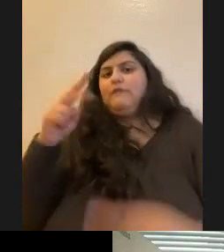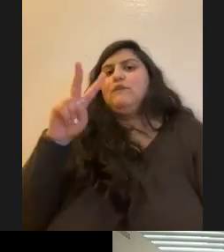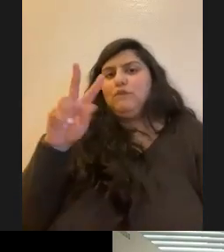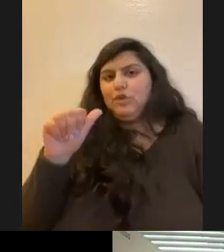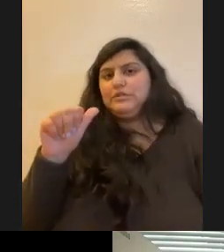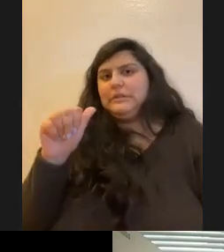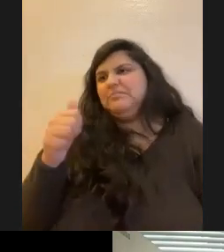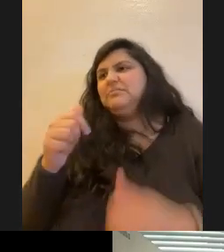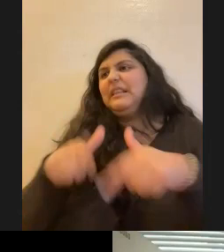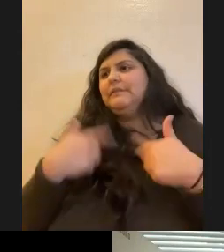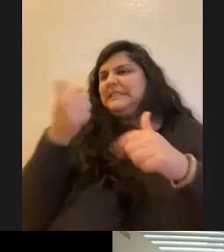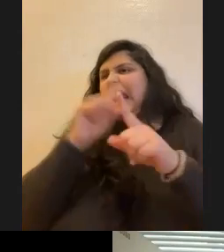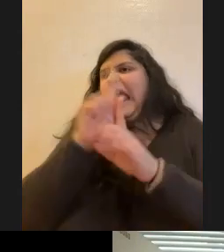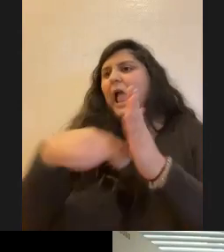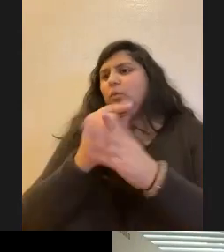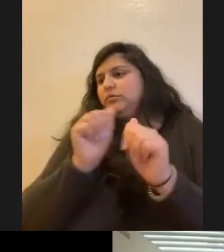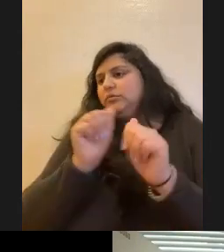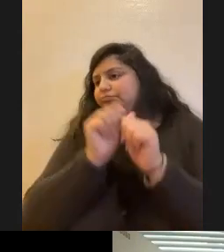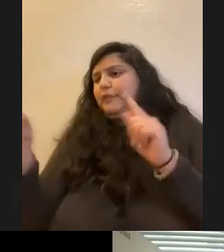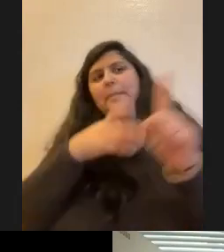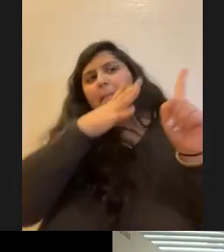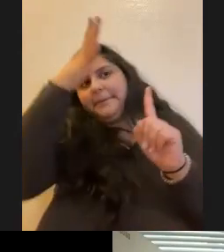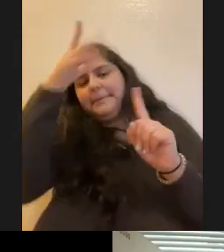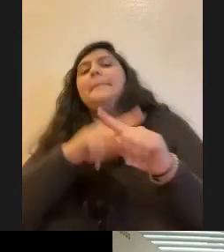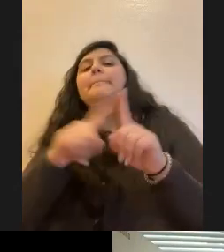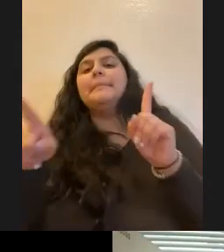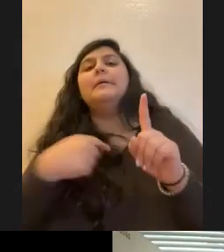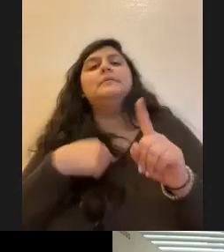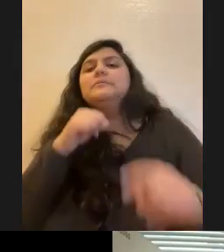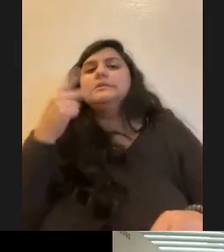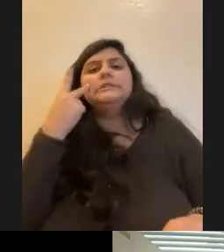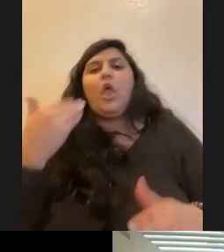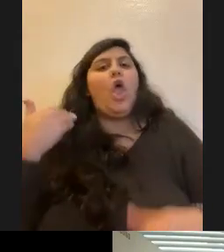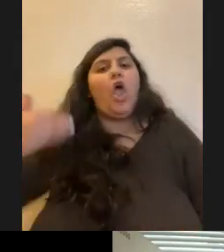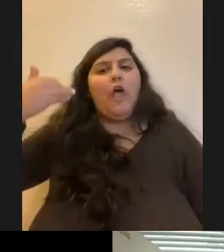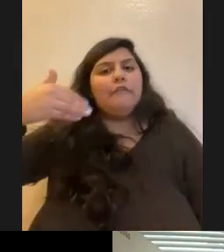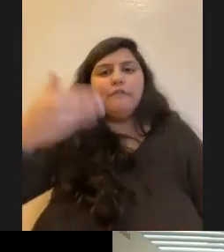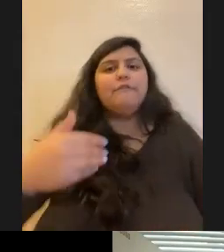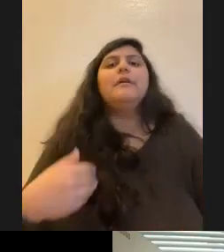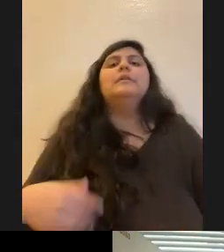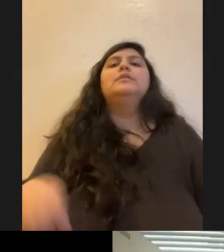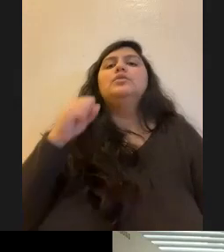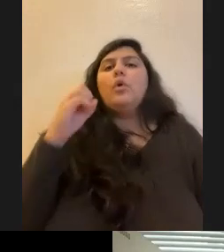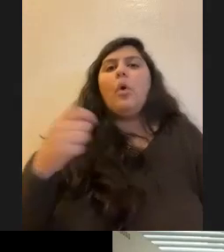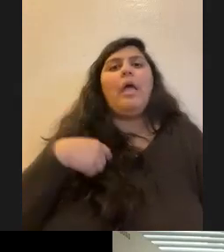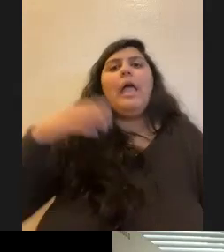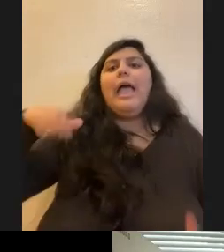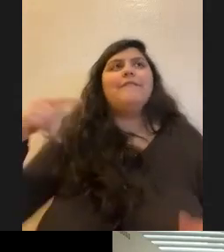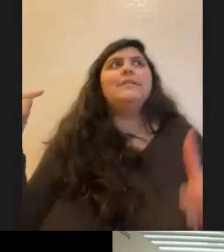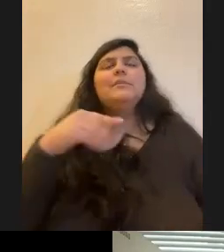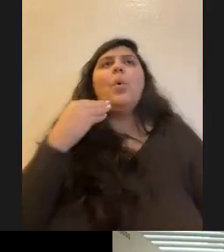away from my parents. But I don't get to see them as often as I would like. So I haven't actually been